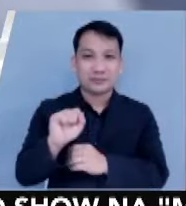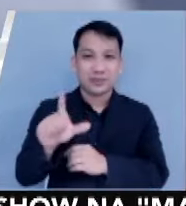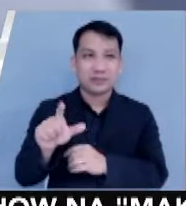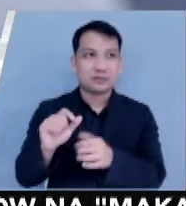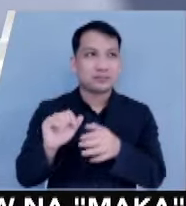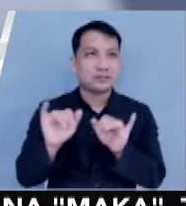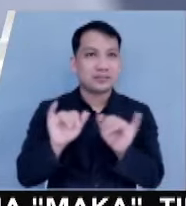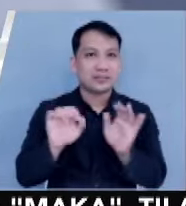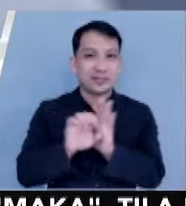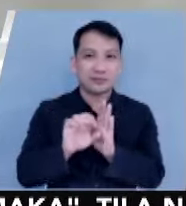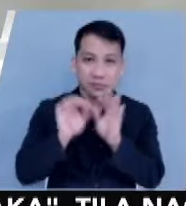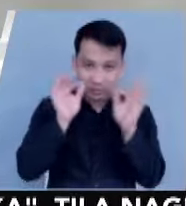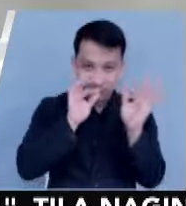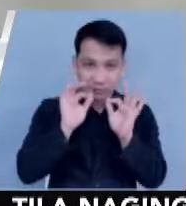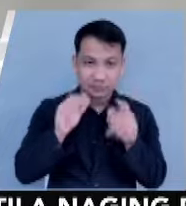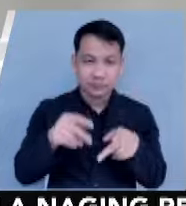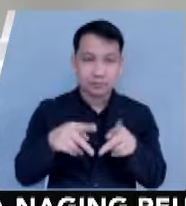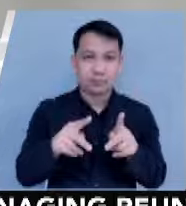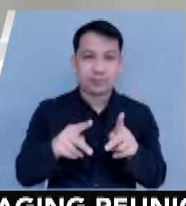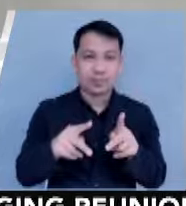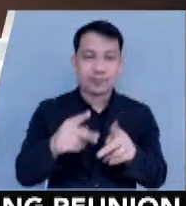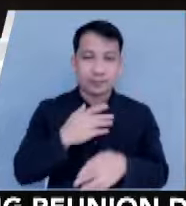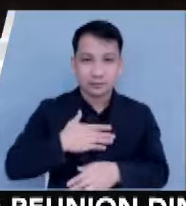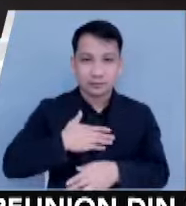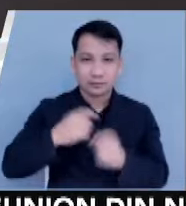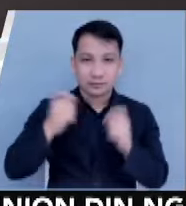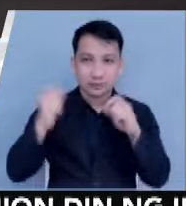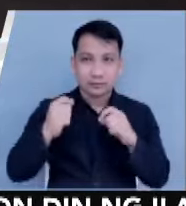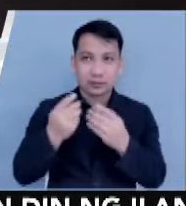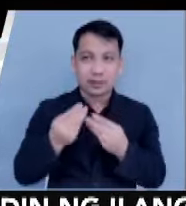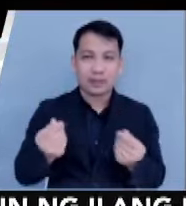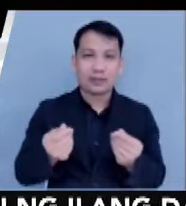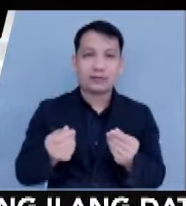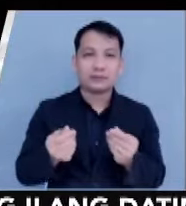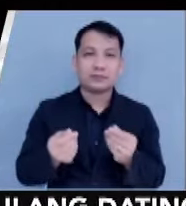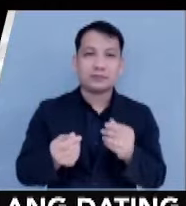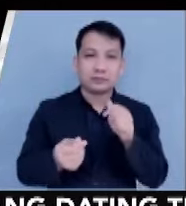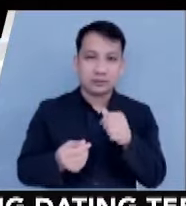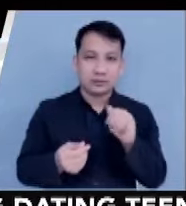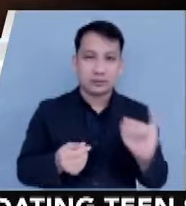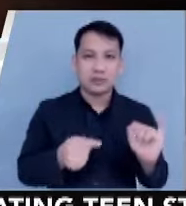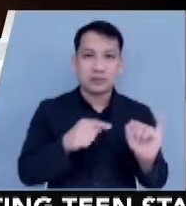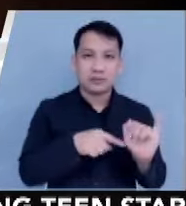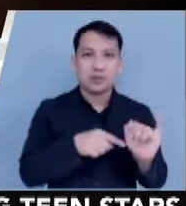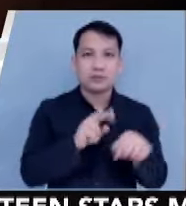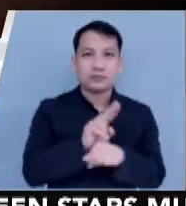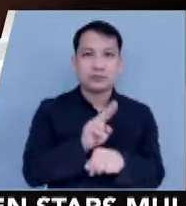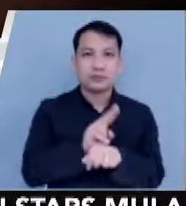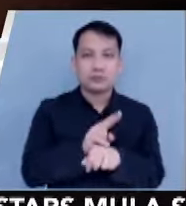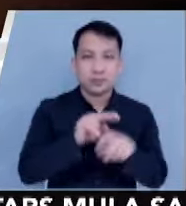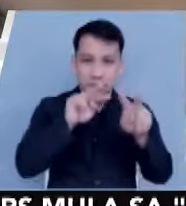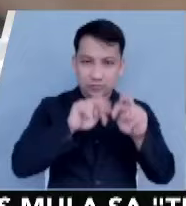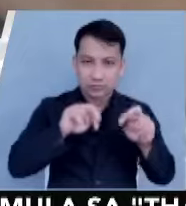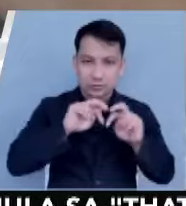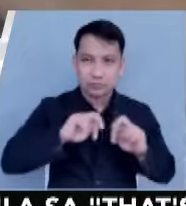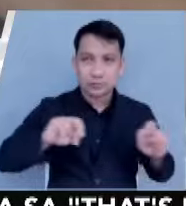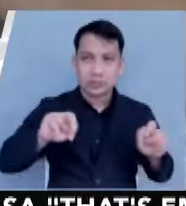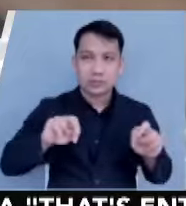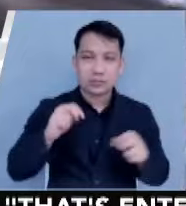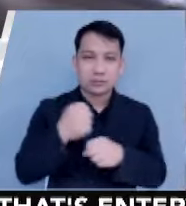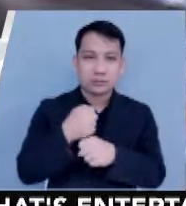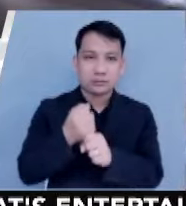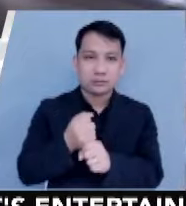saan pwede na ang plea bargaining para madaling madispose. Ang AI naman, ginagamit na sa research pati sa paggawa ng draft